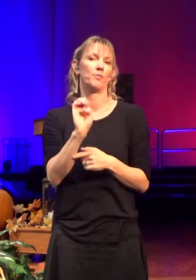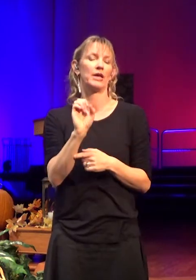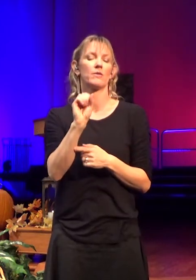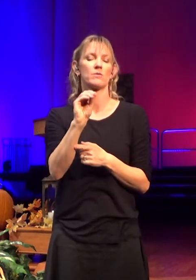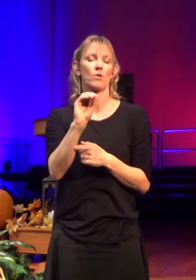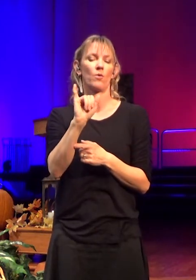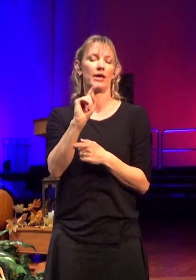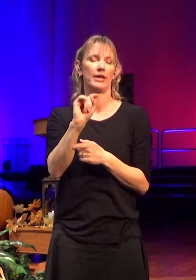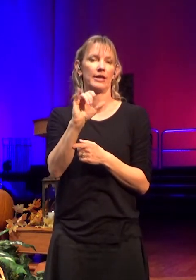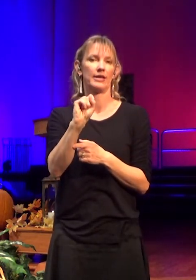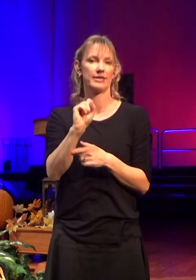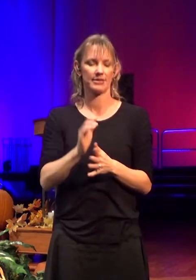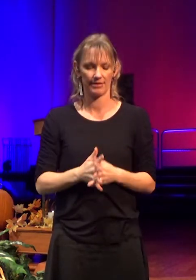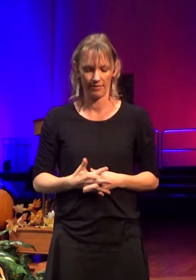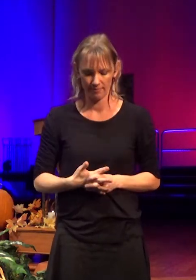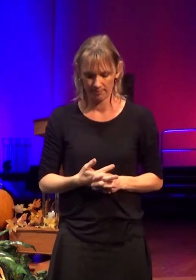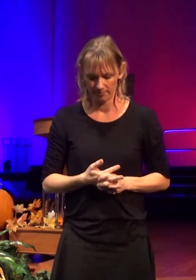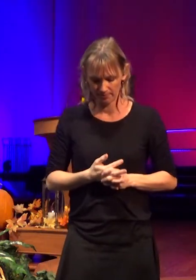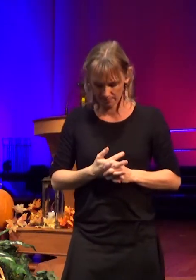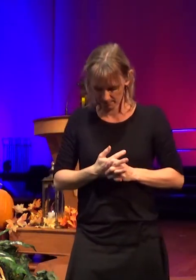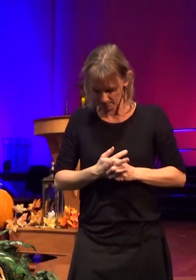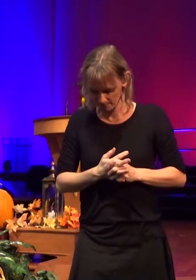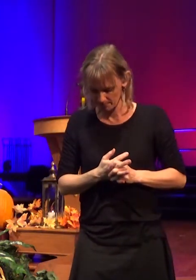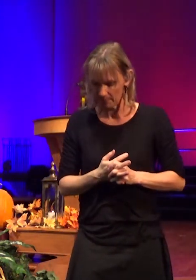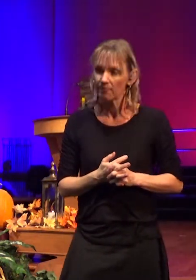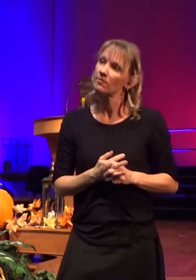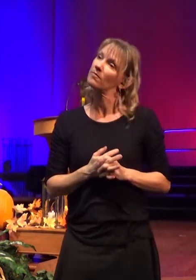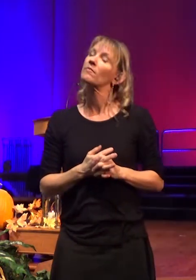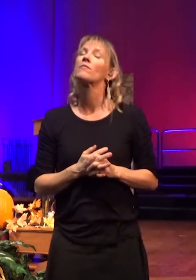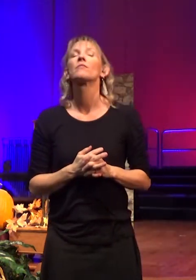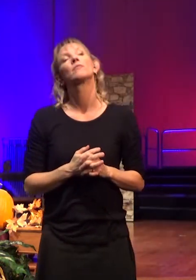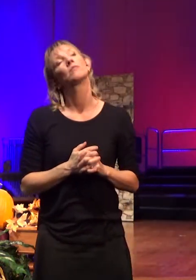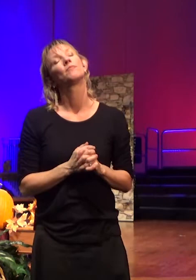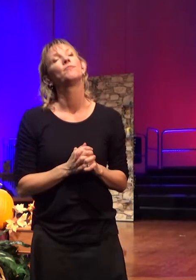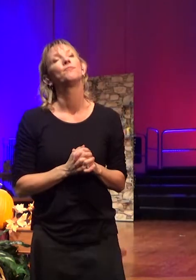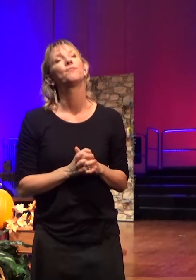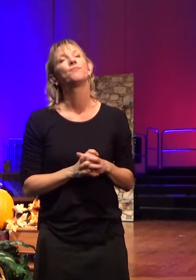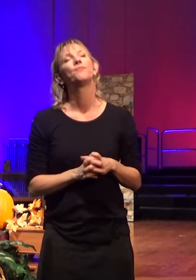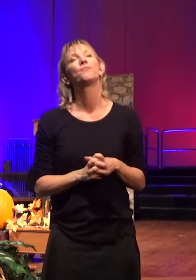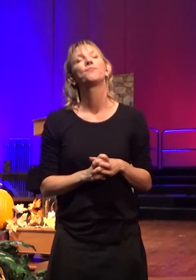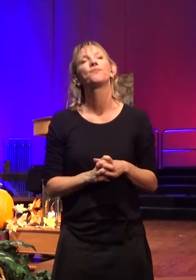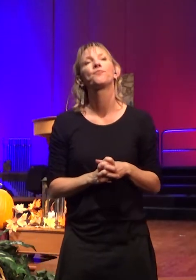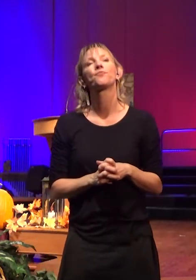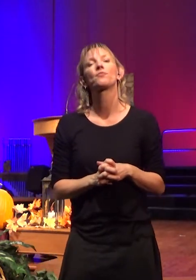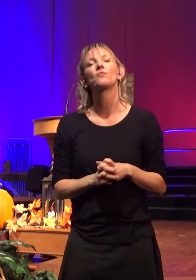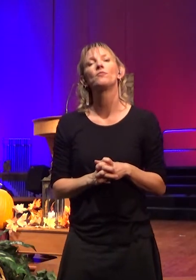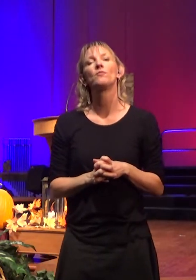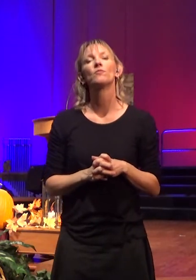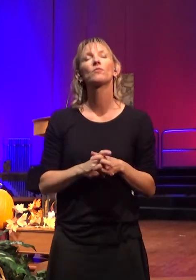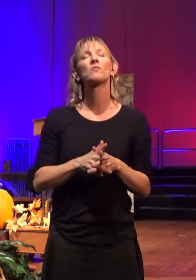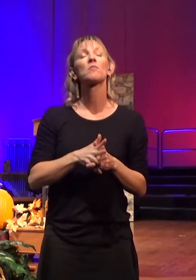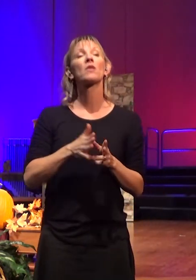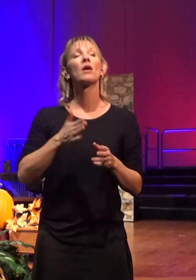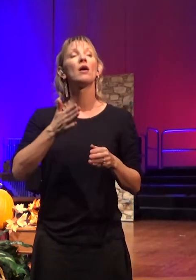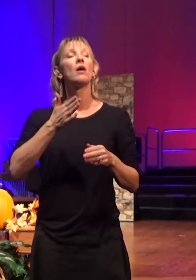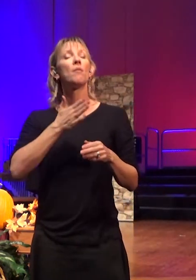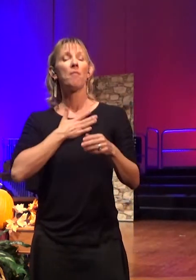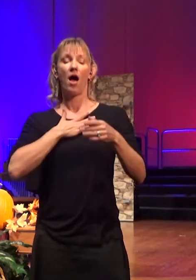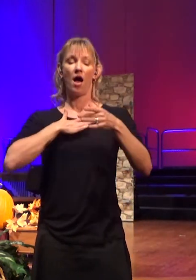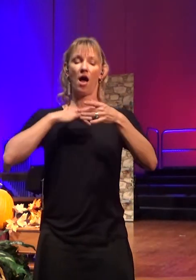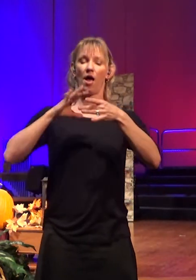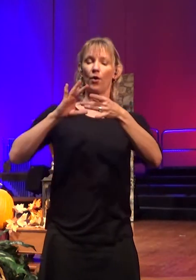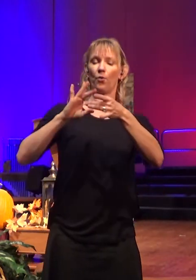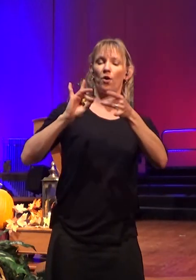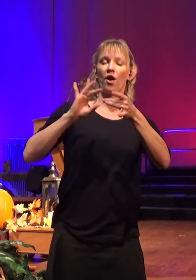and so it is. My words speak